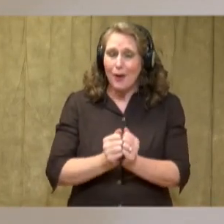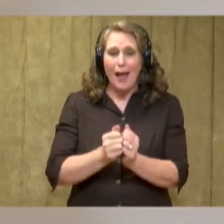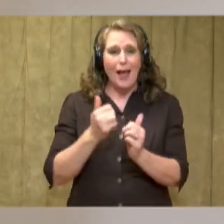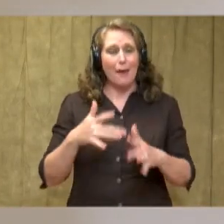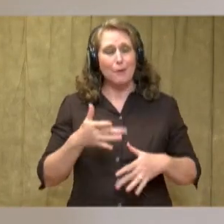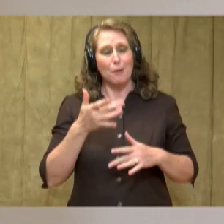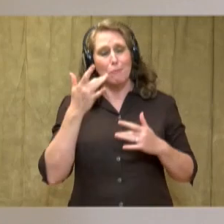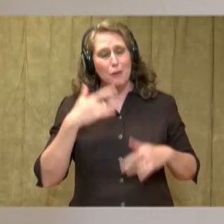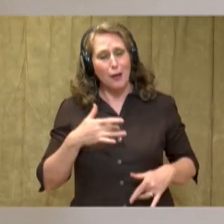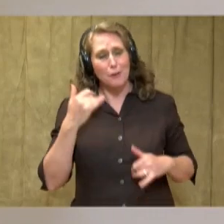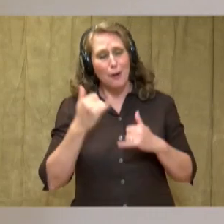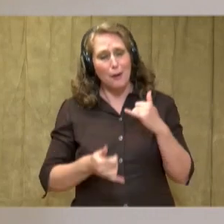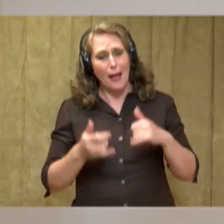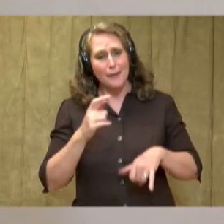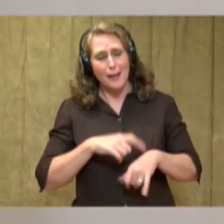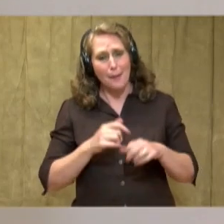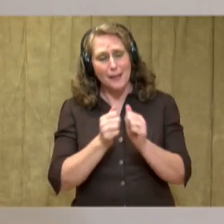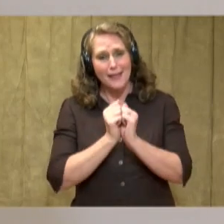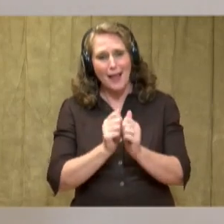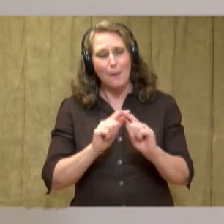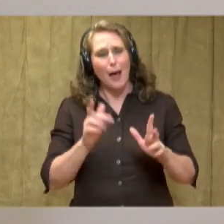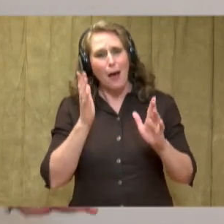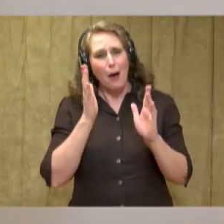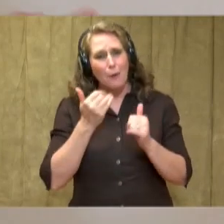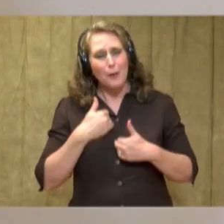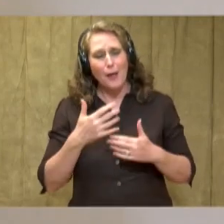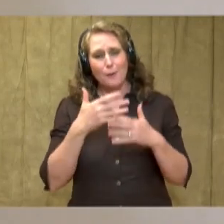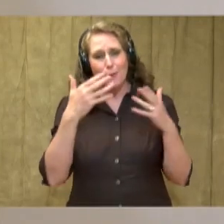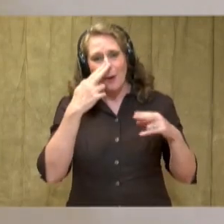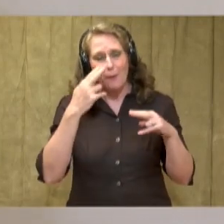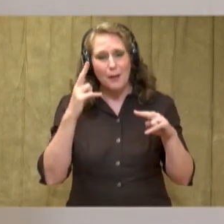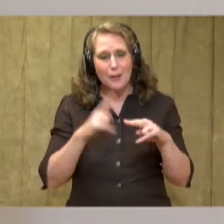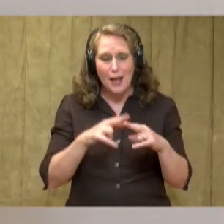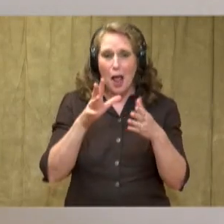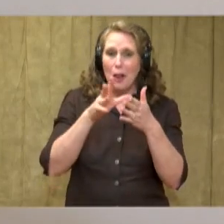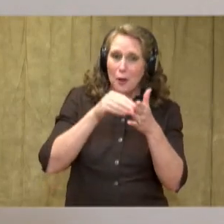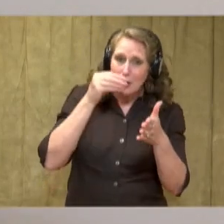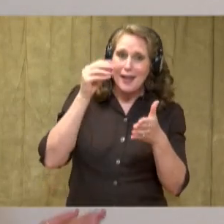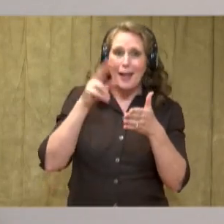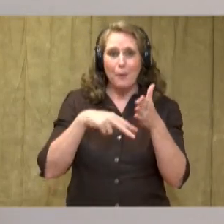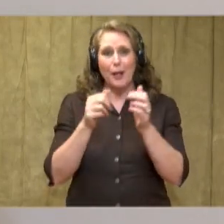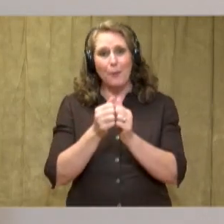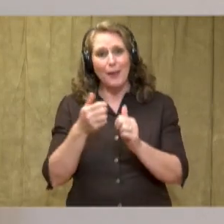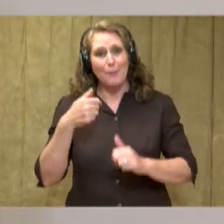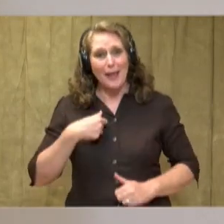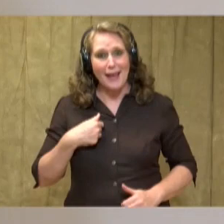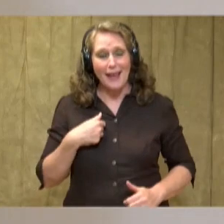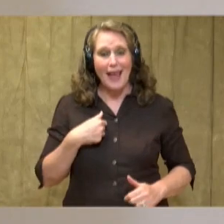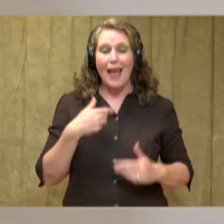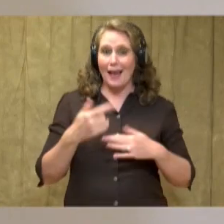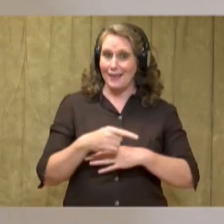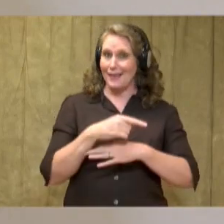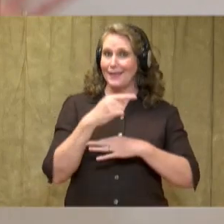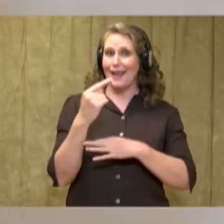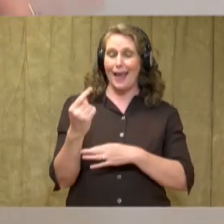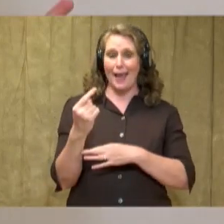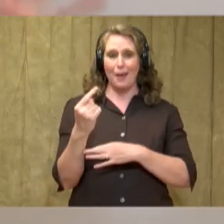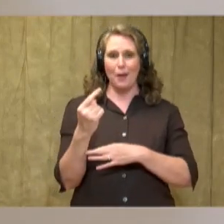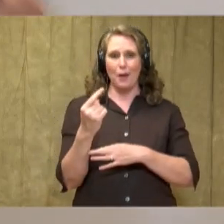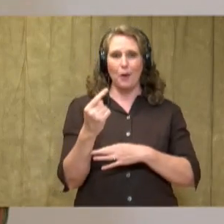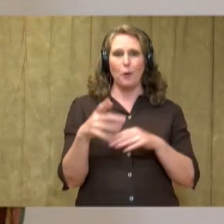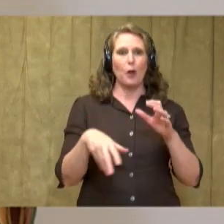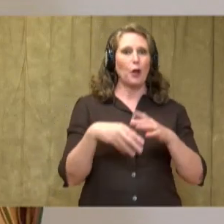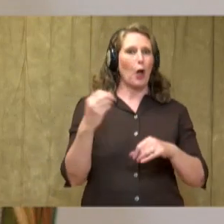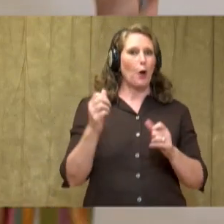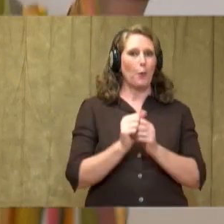super sad that it's our last one, but I hope you've had so much fun learning and reading with me. And today we're going to go out